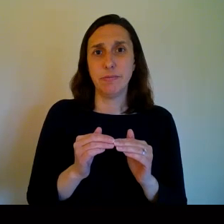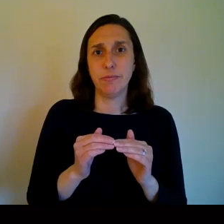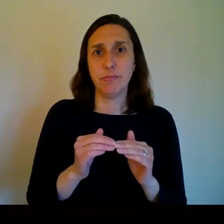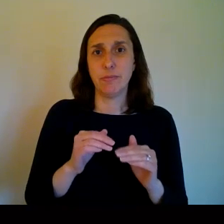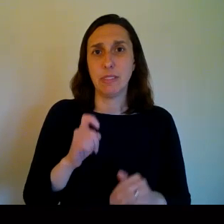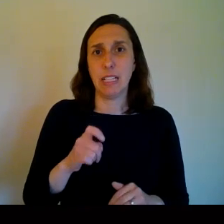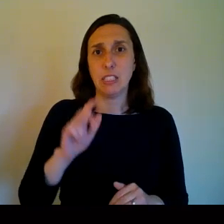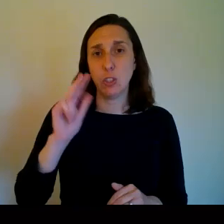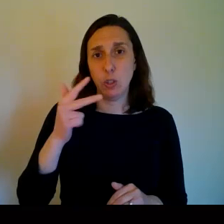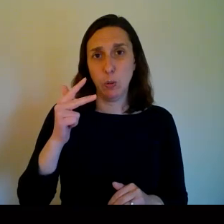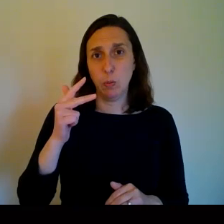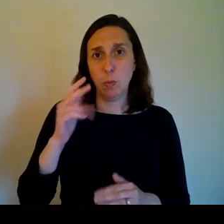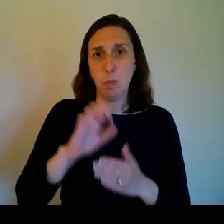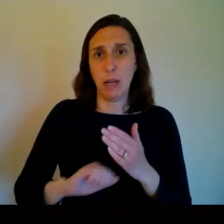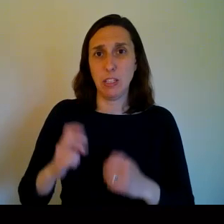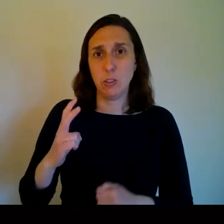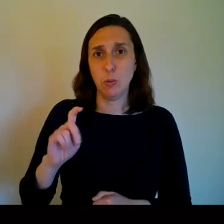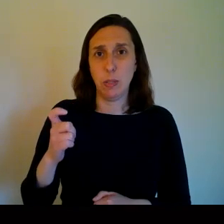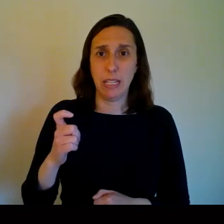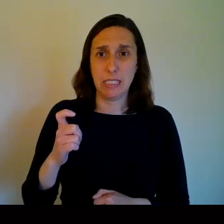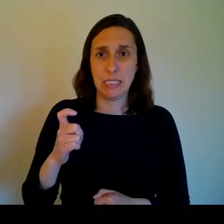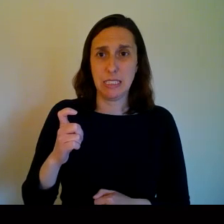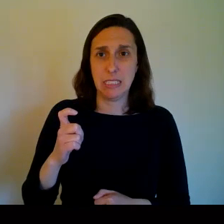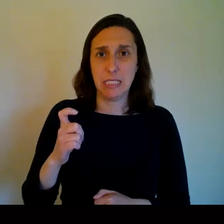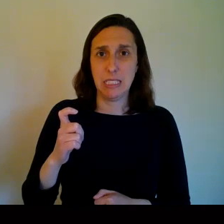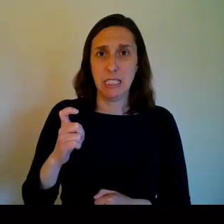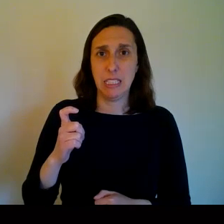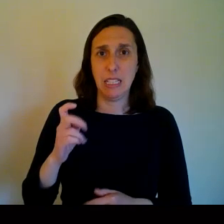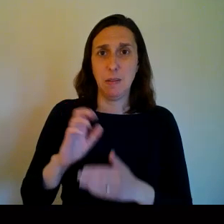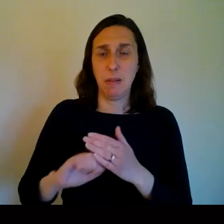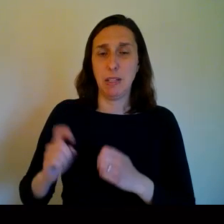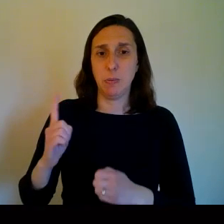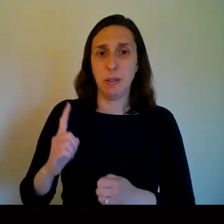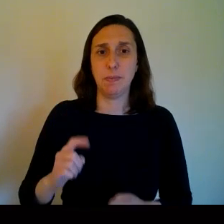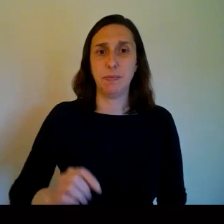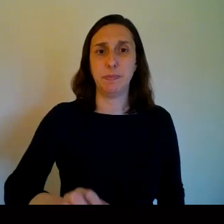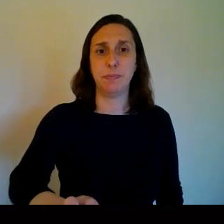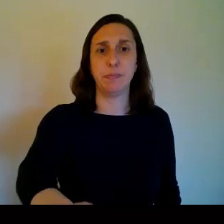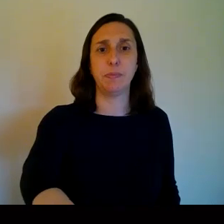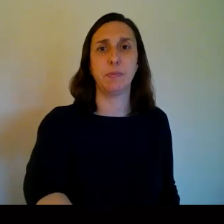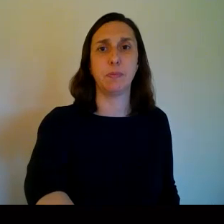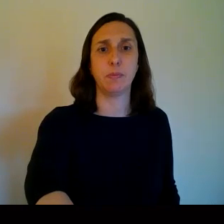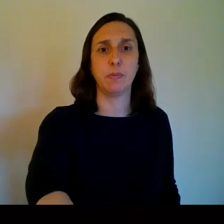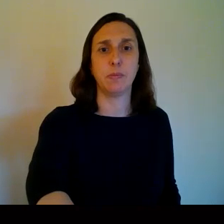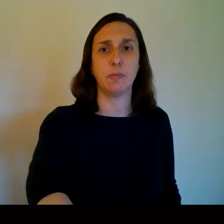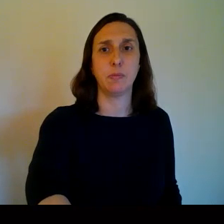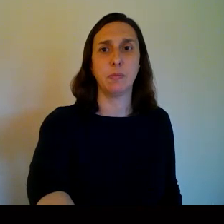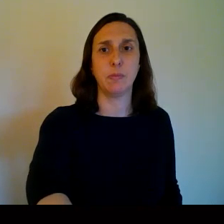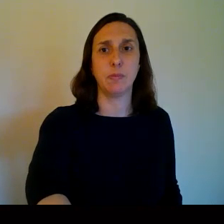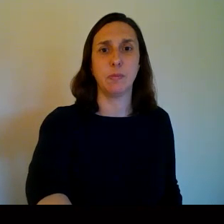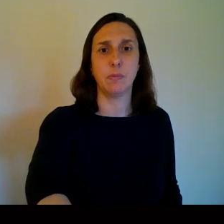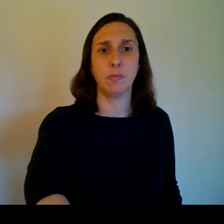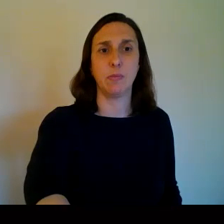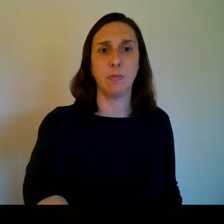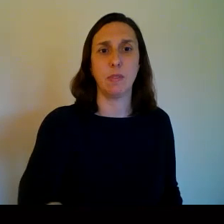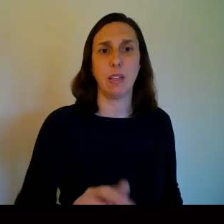x cubed minus 2x minus 1. So I'm going to recognize this is